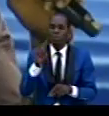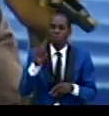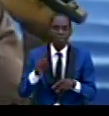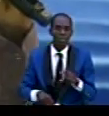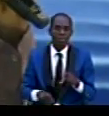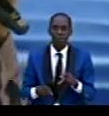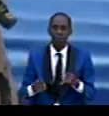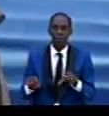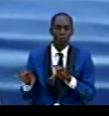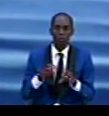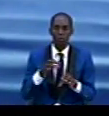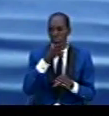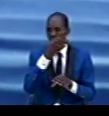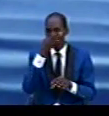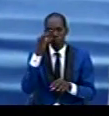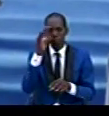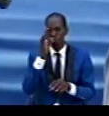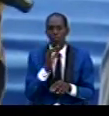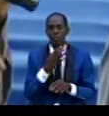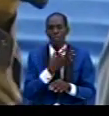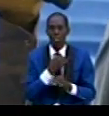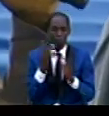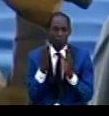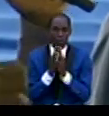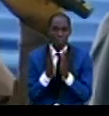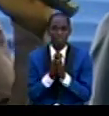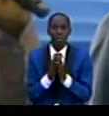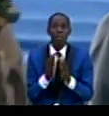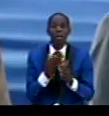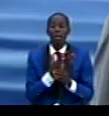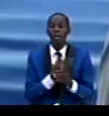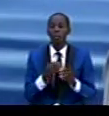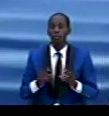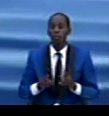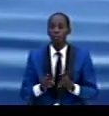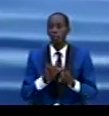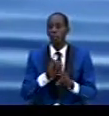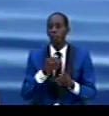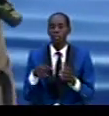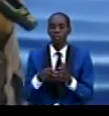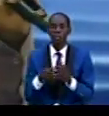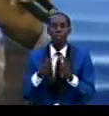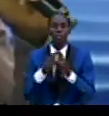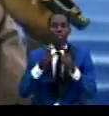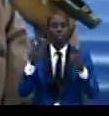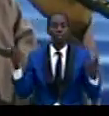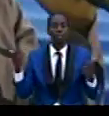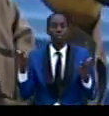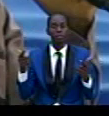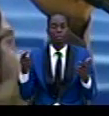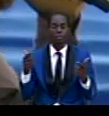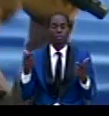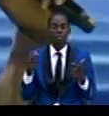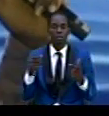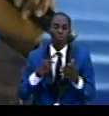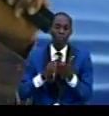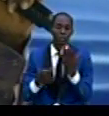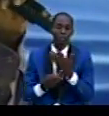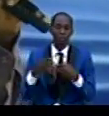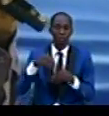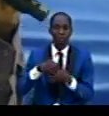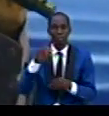fasting and prayer. But during this great explosion in December, the Lord healed